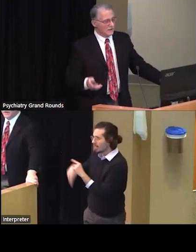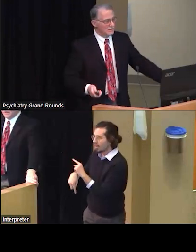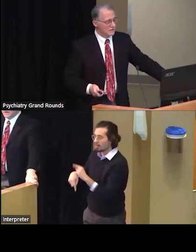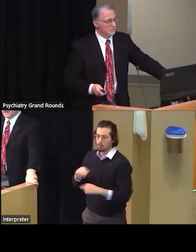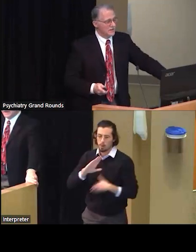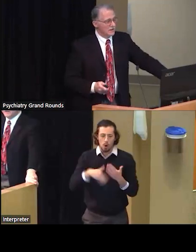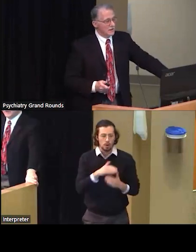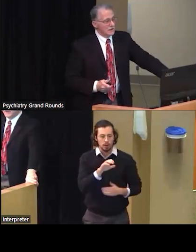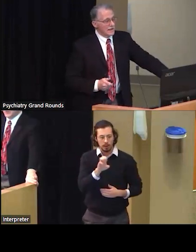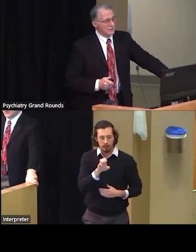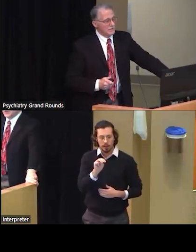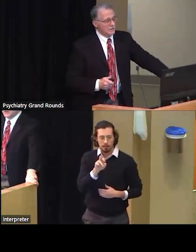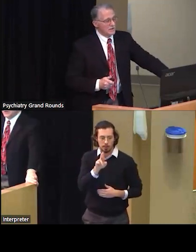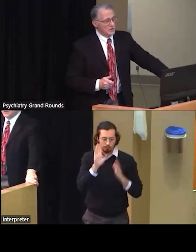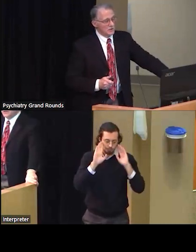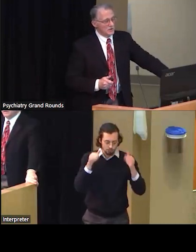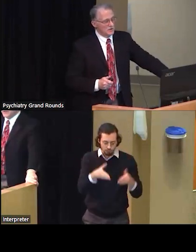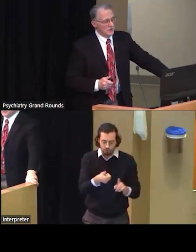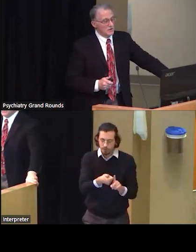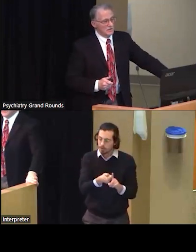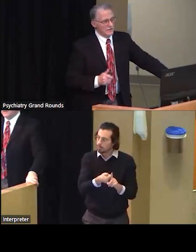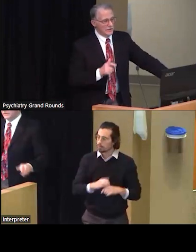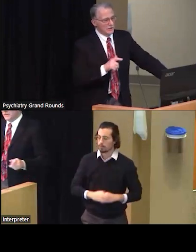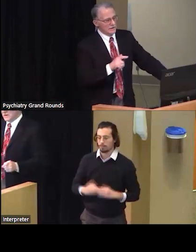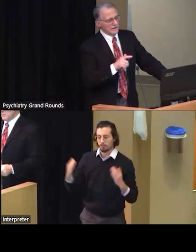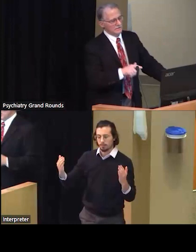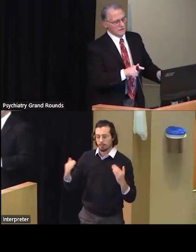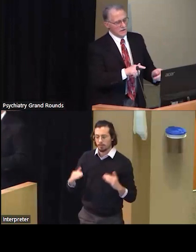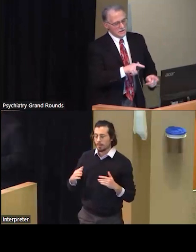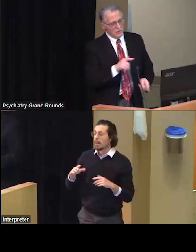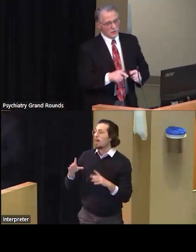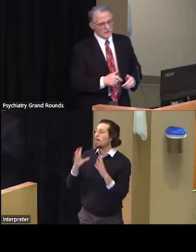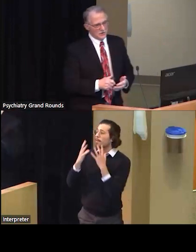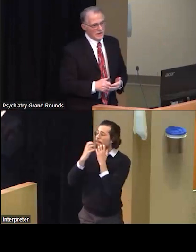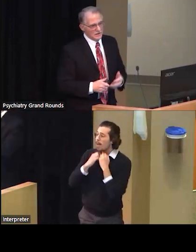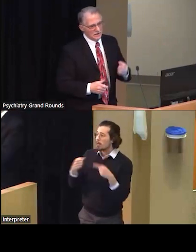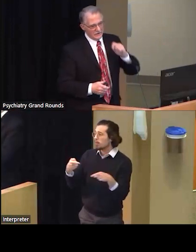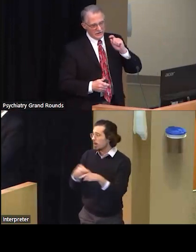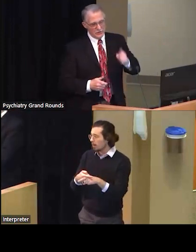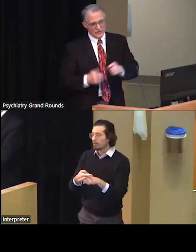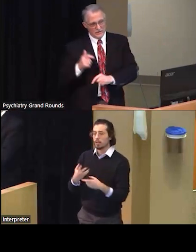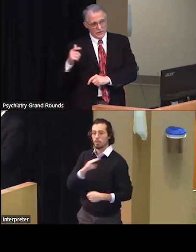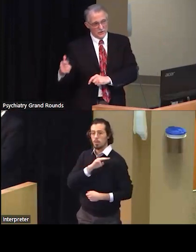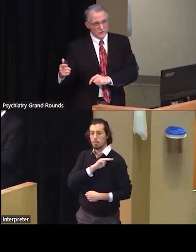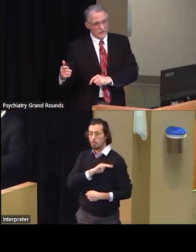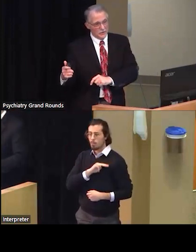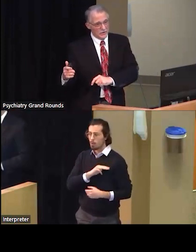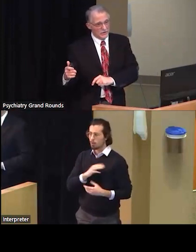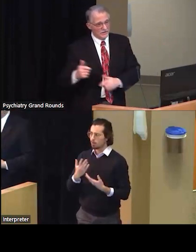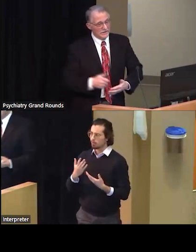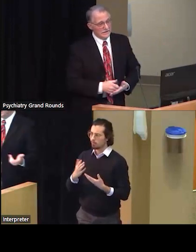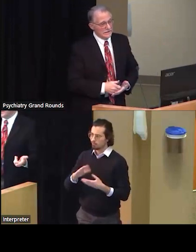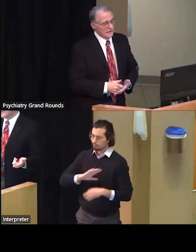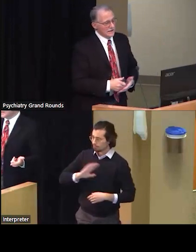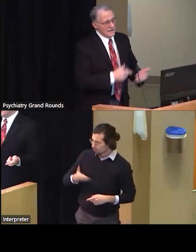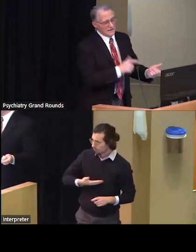our EMRs. And lack of fairness, resources, injustice, and value conflict. Moral distress, having to do things we don't quite agree